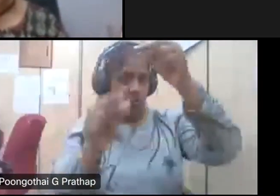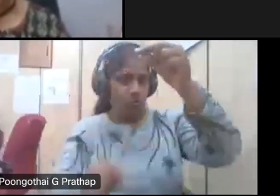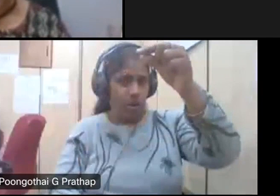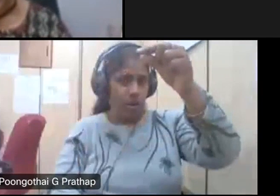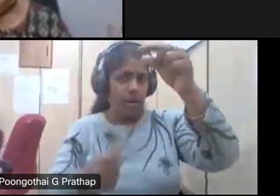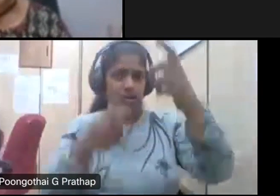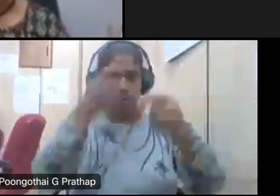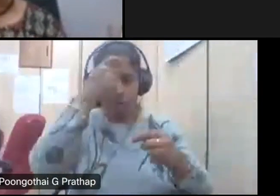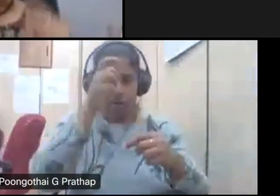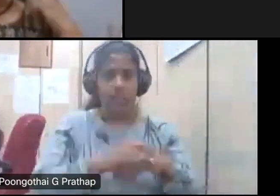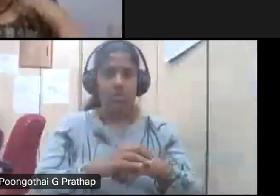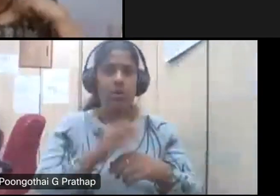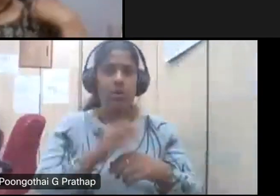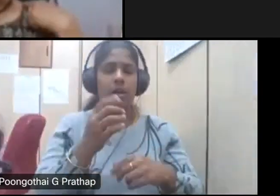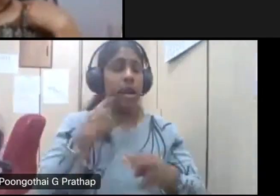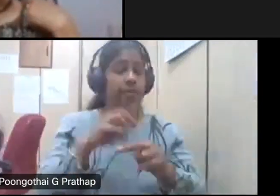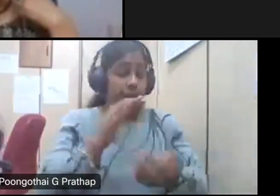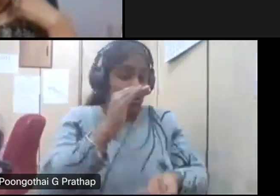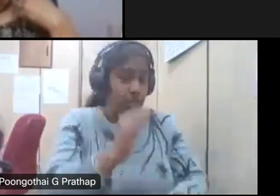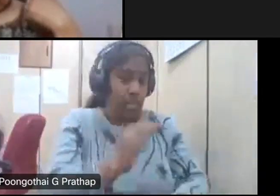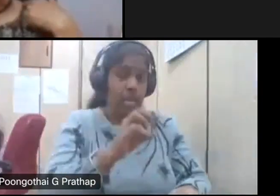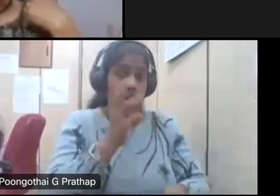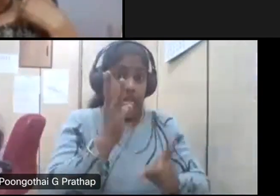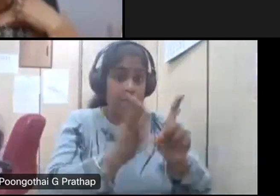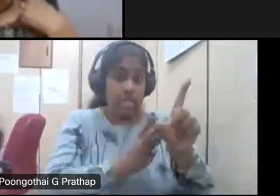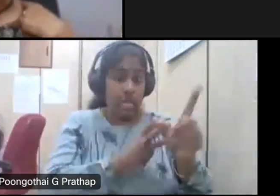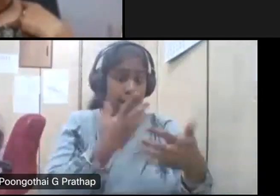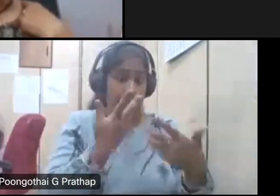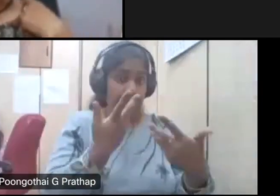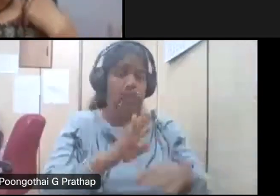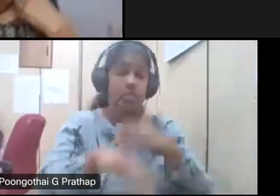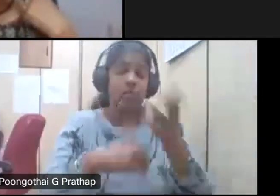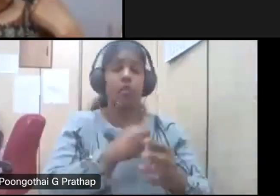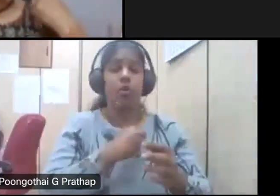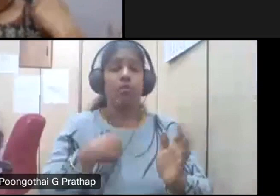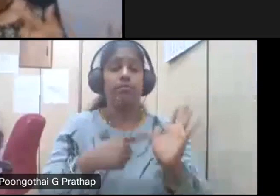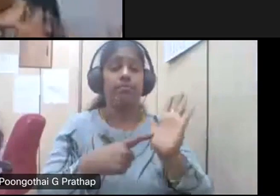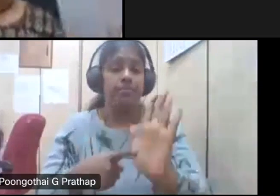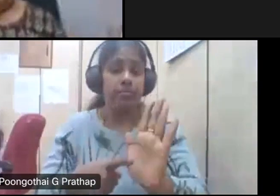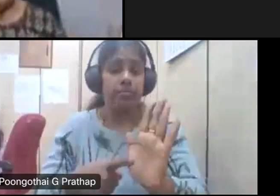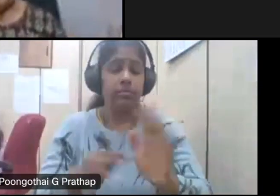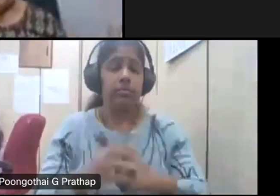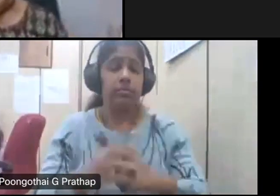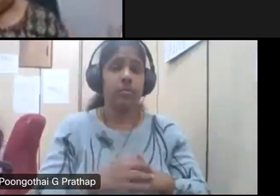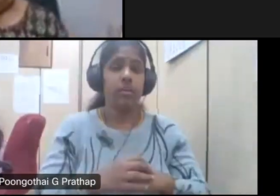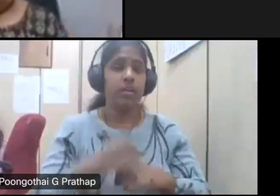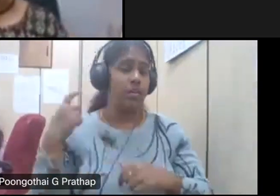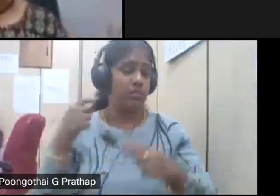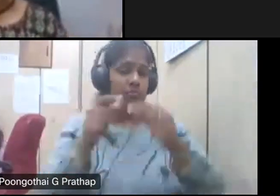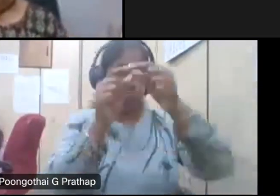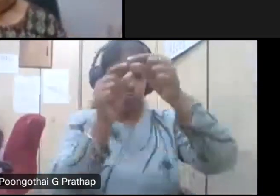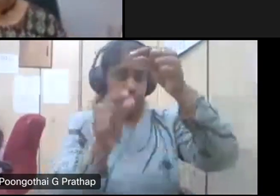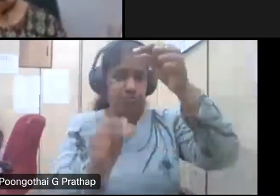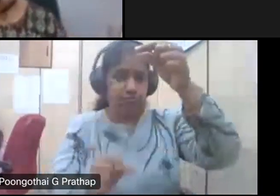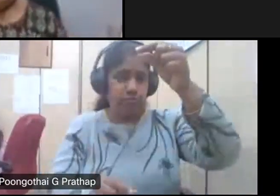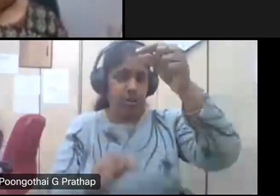crosses 3 years of age to check the atlantoaxial instability, which if ignored can lead to